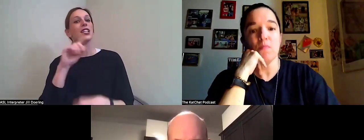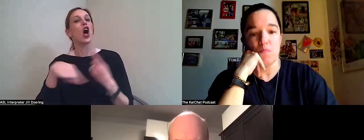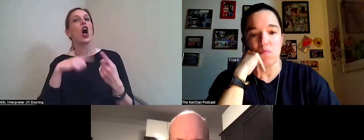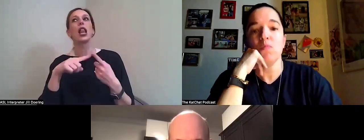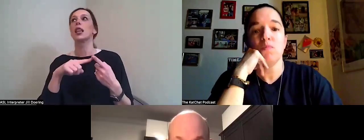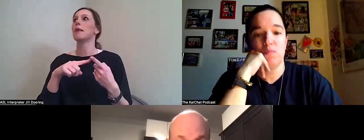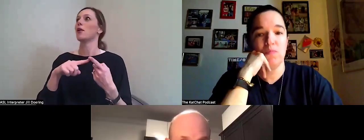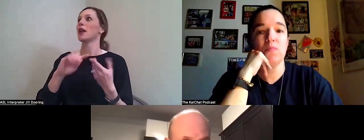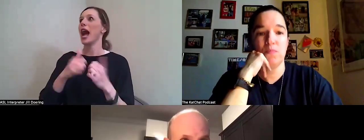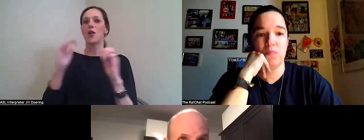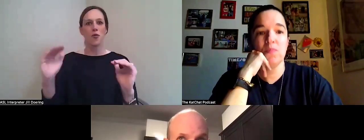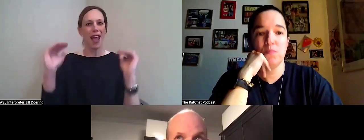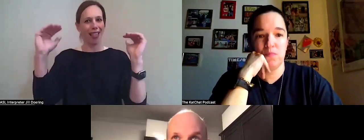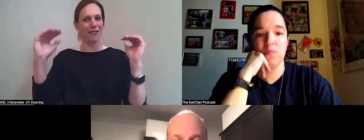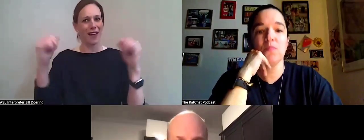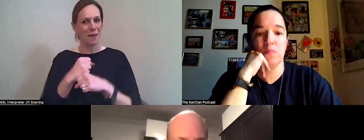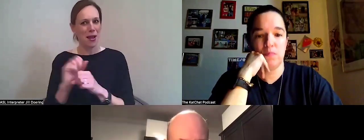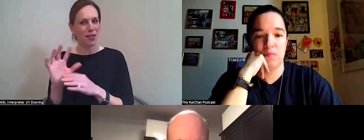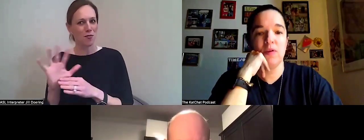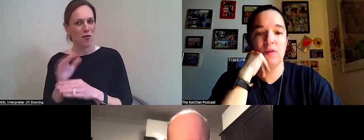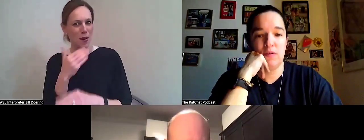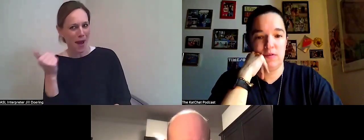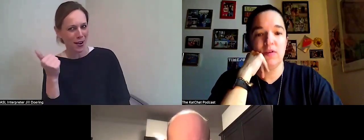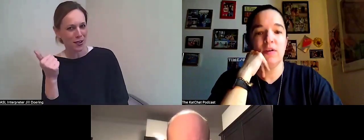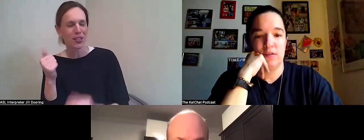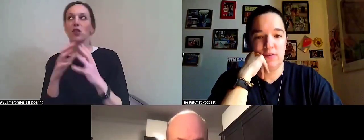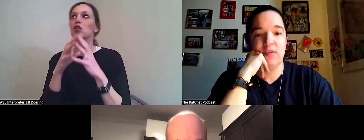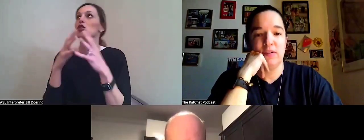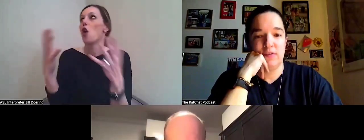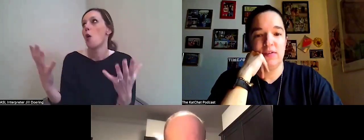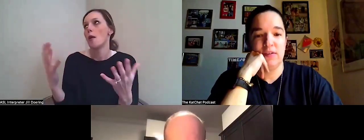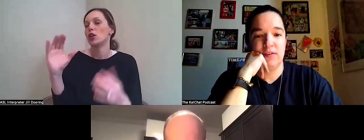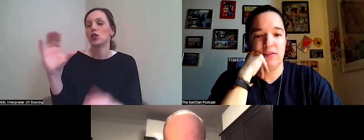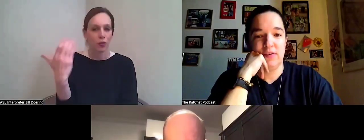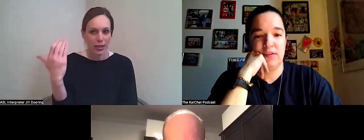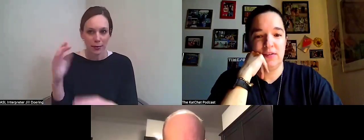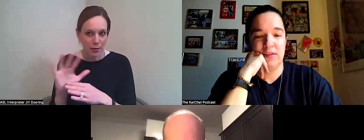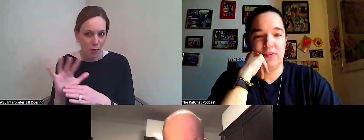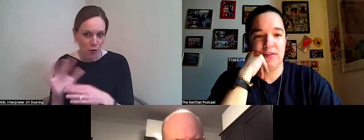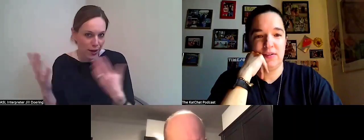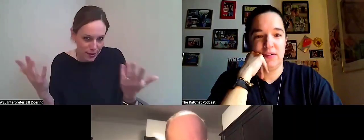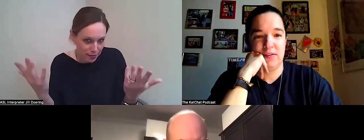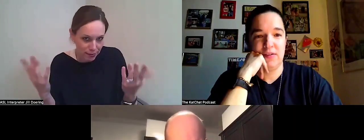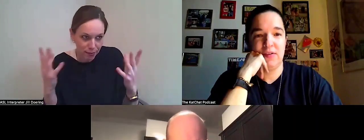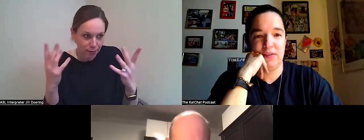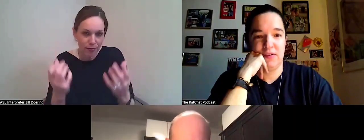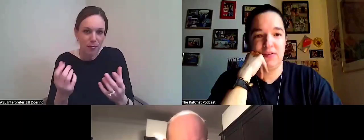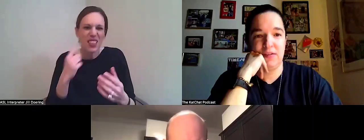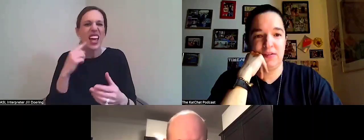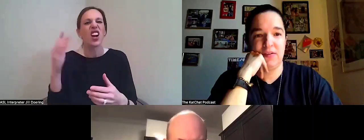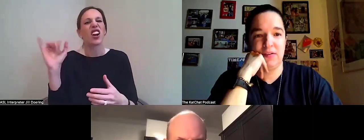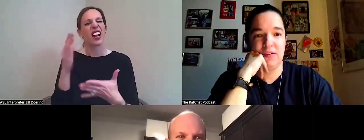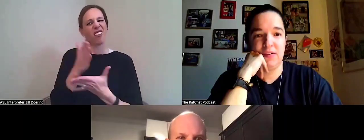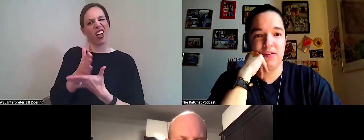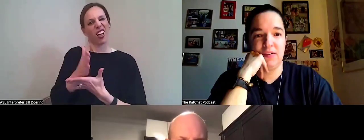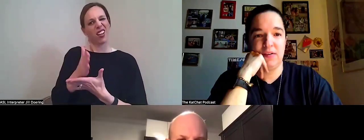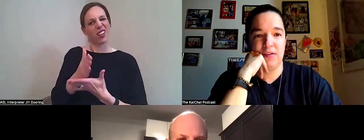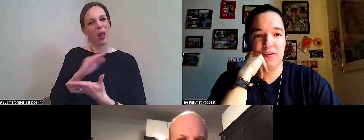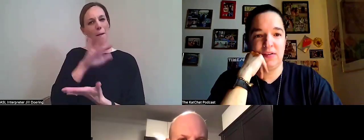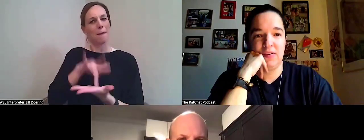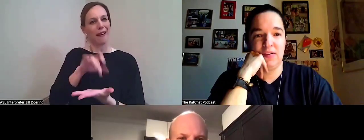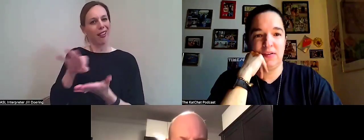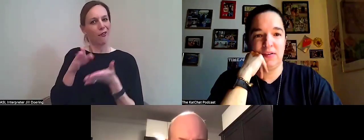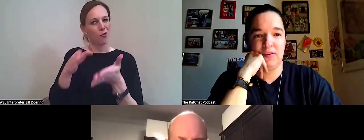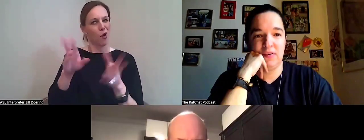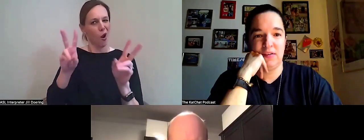elevate it and make it better. There's so many Christmas movies, as you said, that are middle of the road. But I